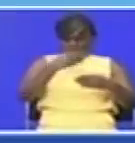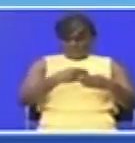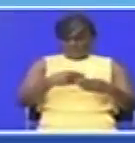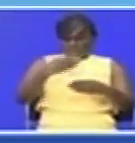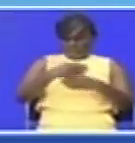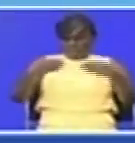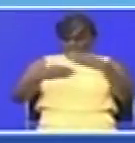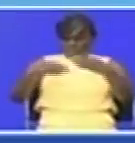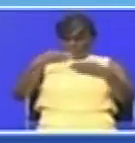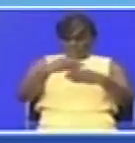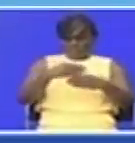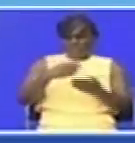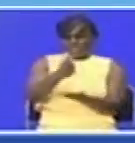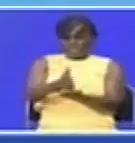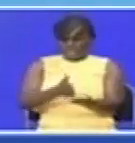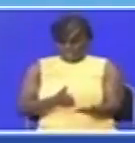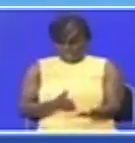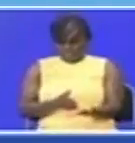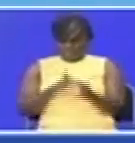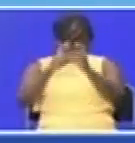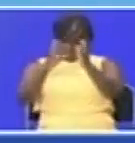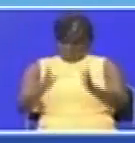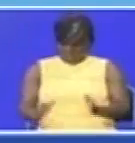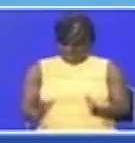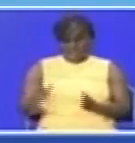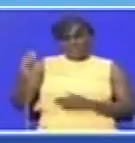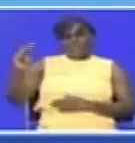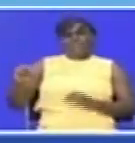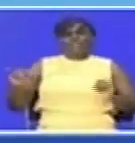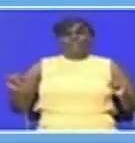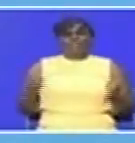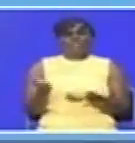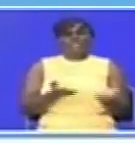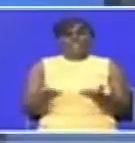estate and construction sectors. Philip Keitan, KTN Business.